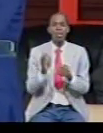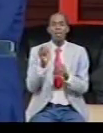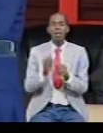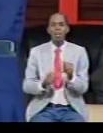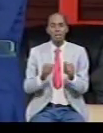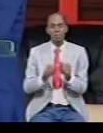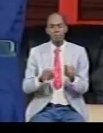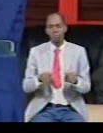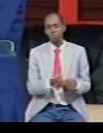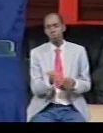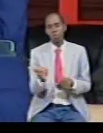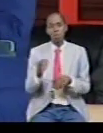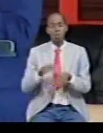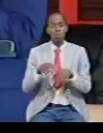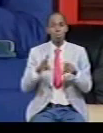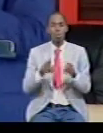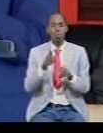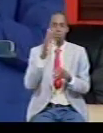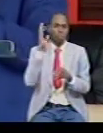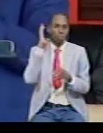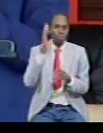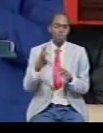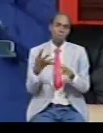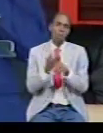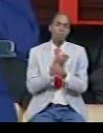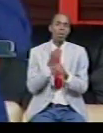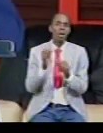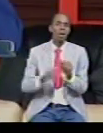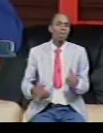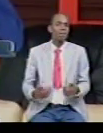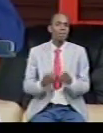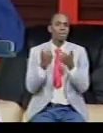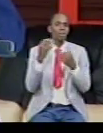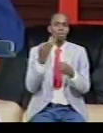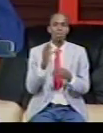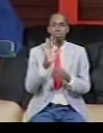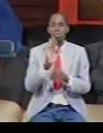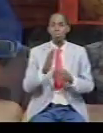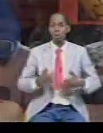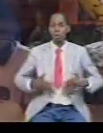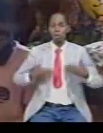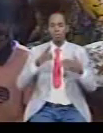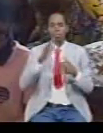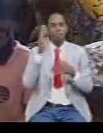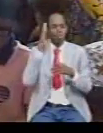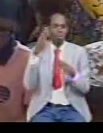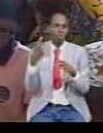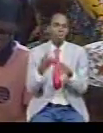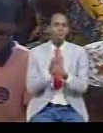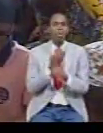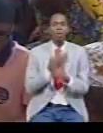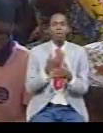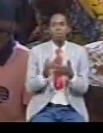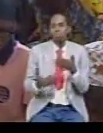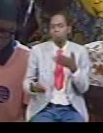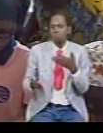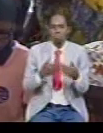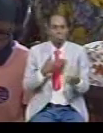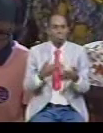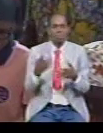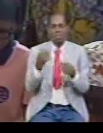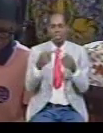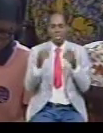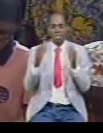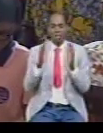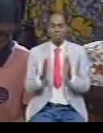of the way, you will win. Every challenge of your life, you will win. And whatever the